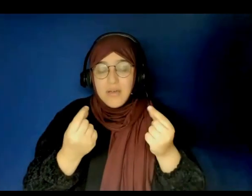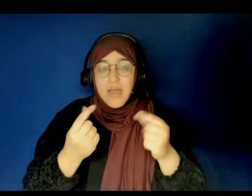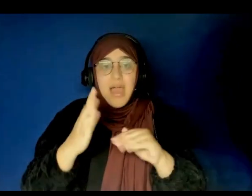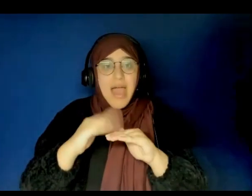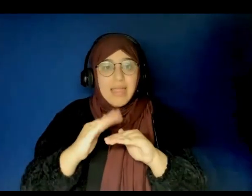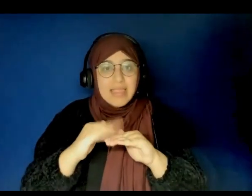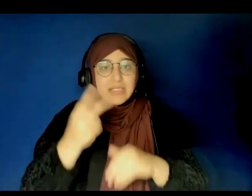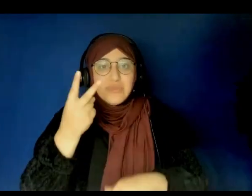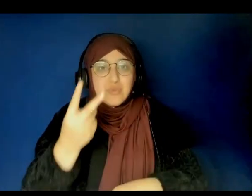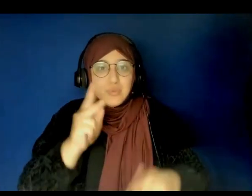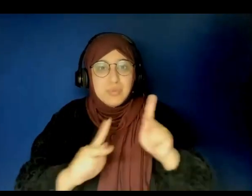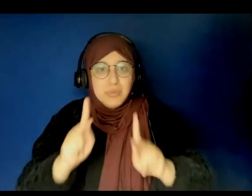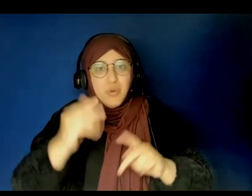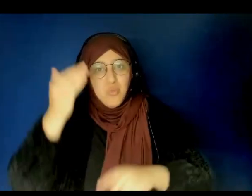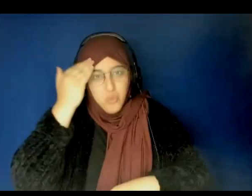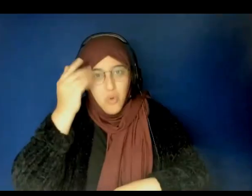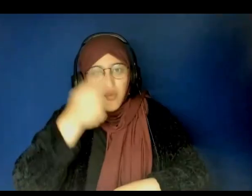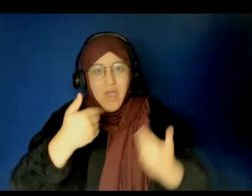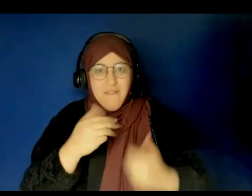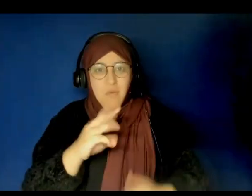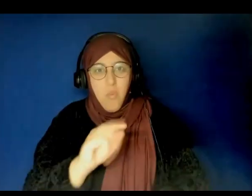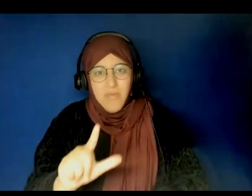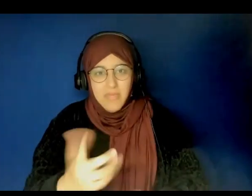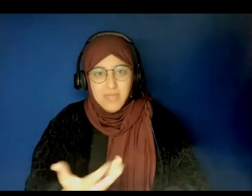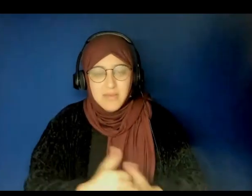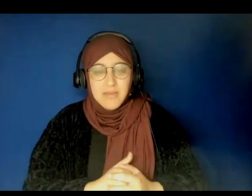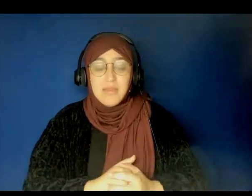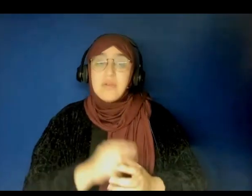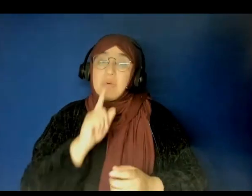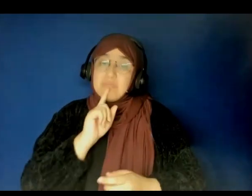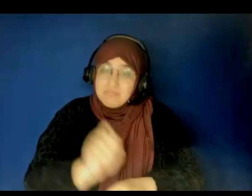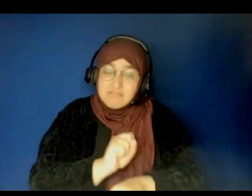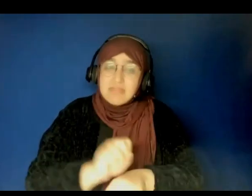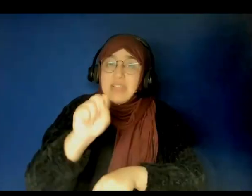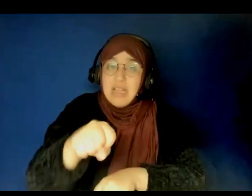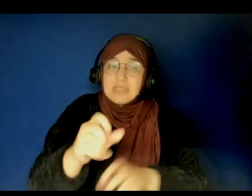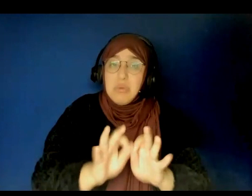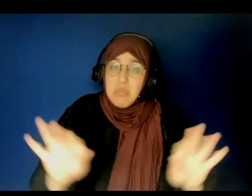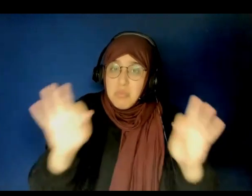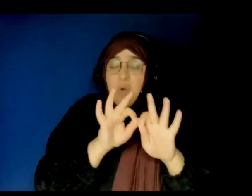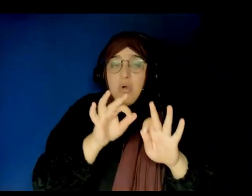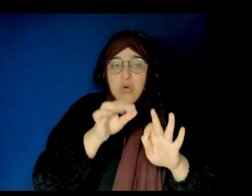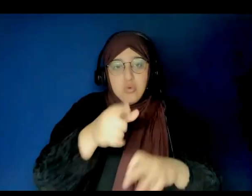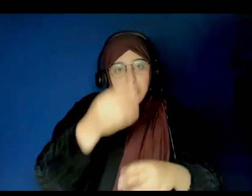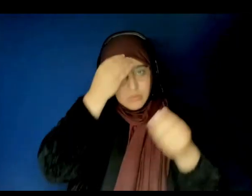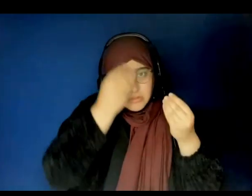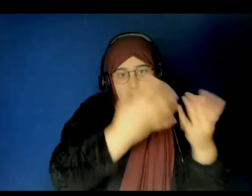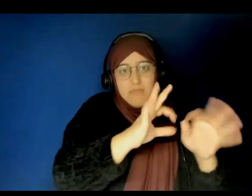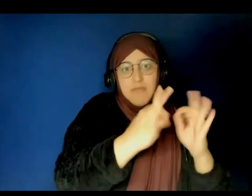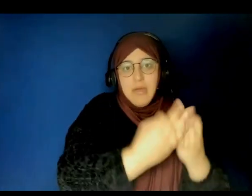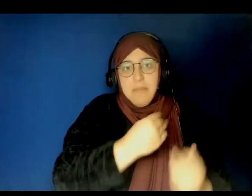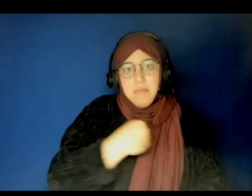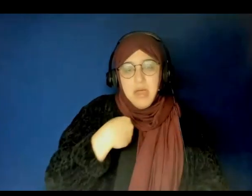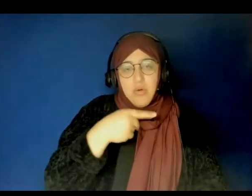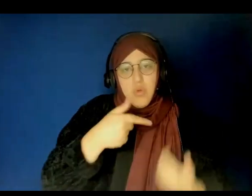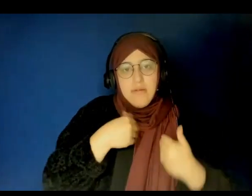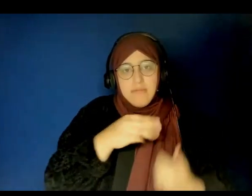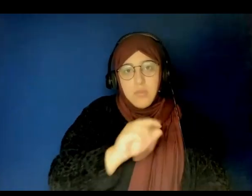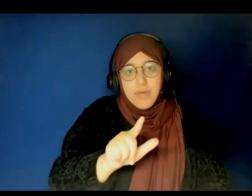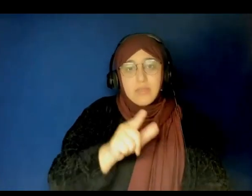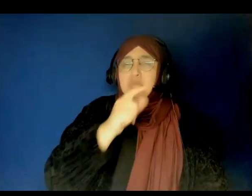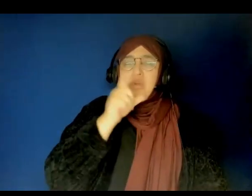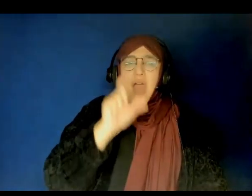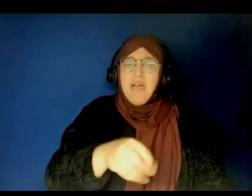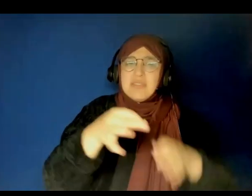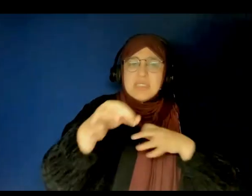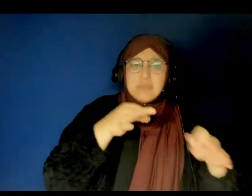a will. It is important, however, to tell your family members that you have a will. You don't have to disclose all of the information